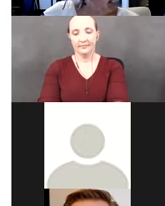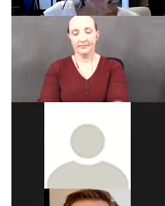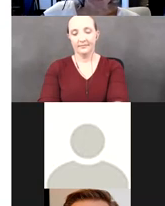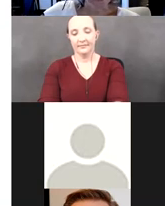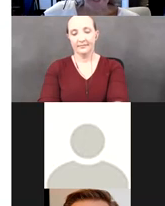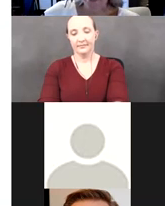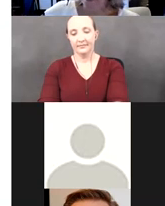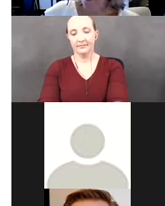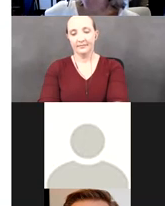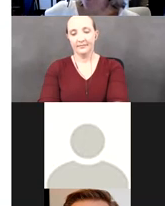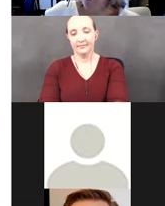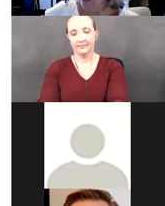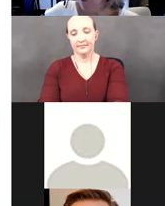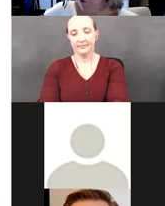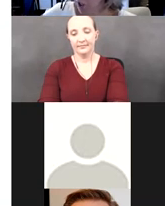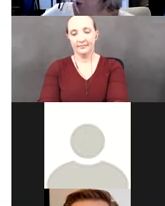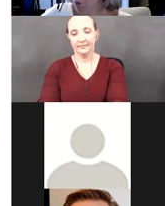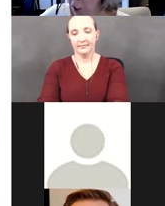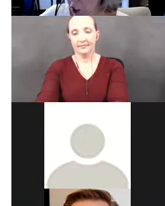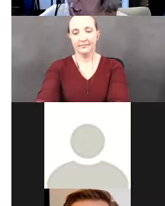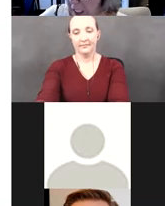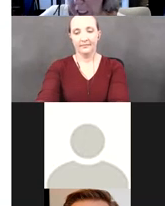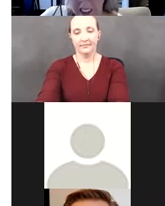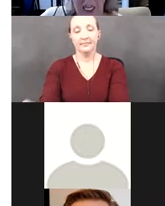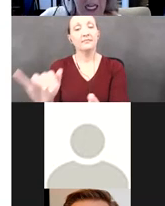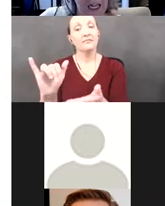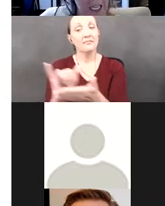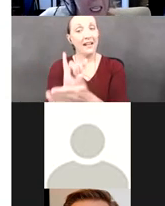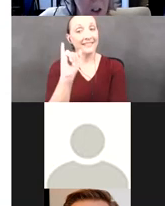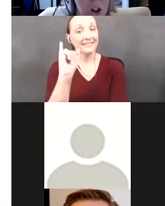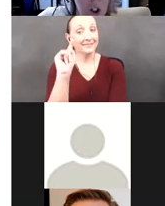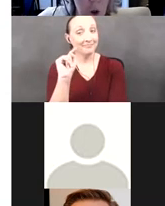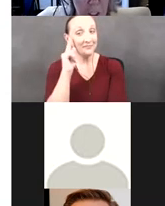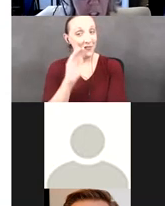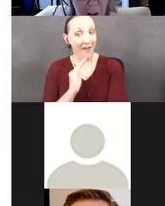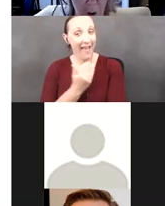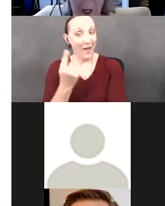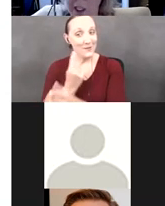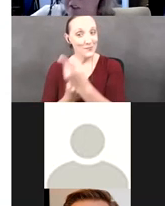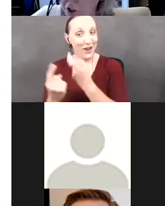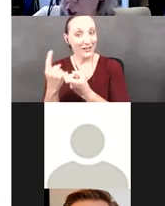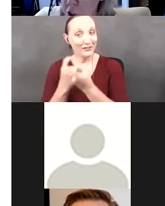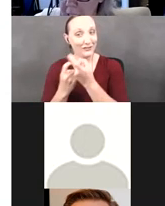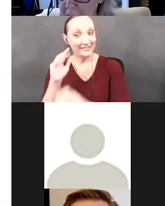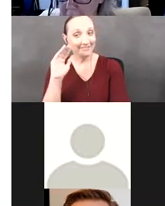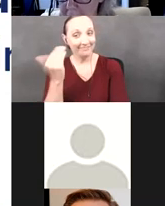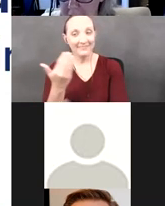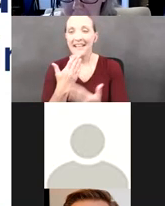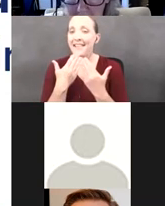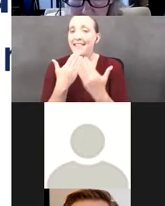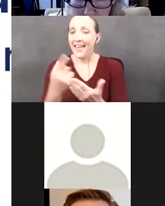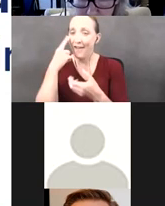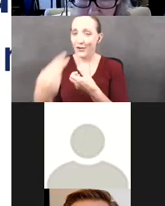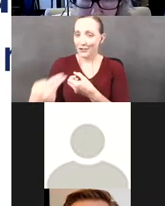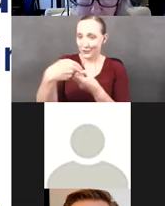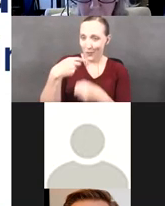Okay, it looks like that was it for our Parece que eso es questions. todo para nuestras Thank you so preguntas. much, everybody, Muchas for gracias joining a us todos